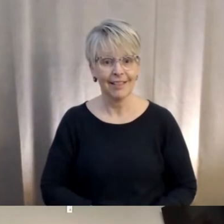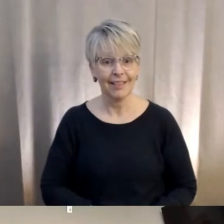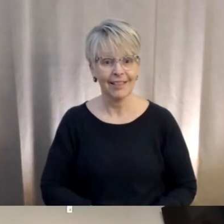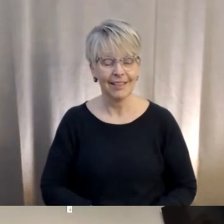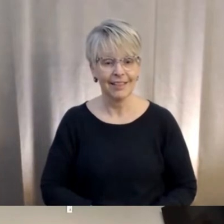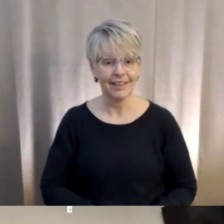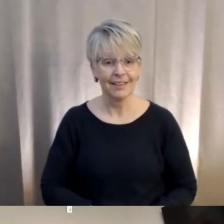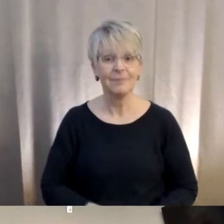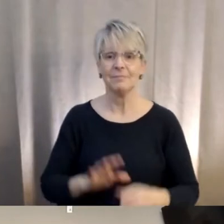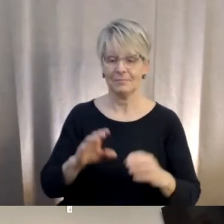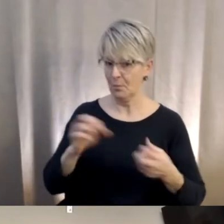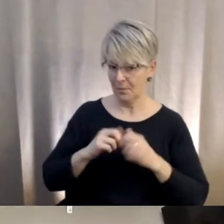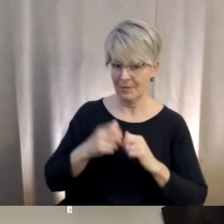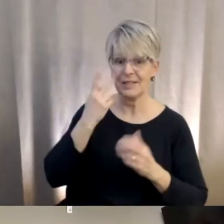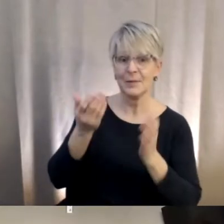See you again, Derek.